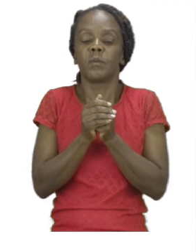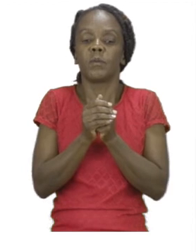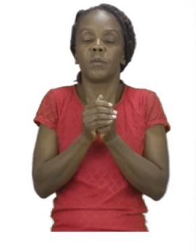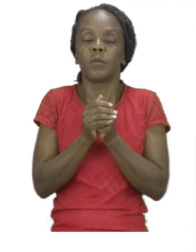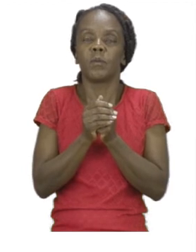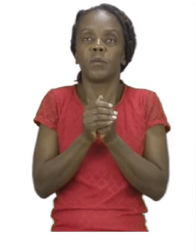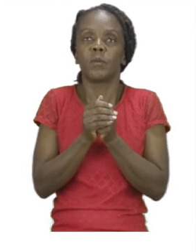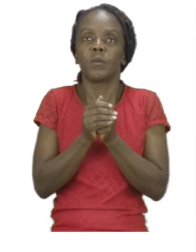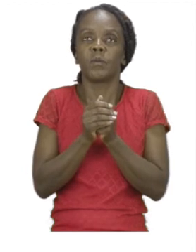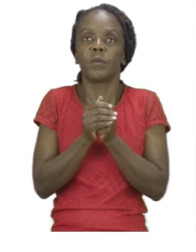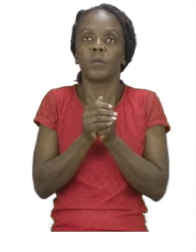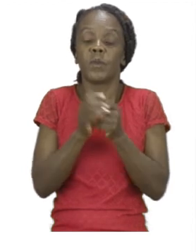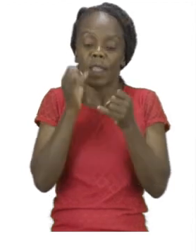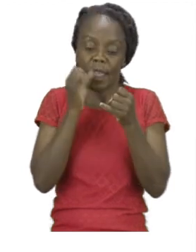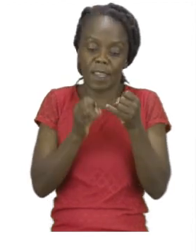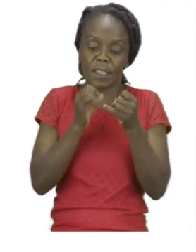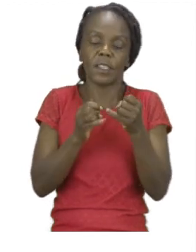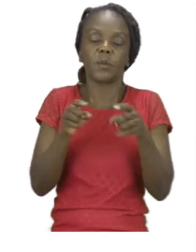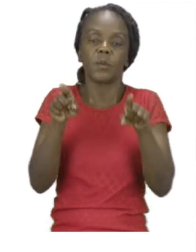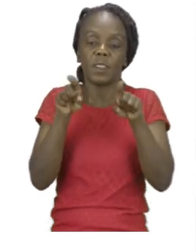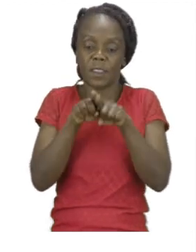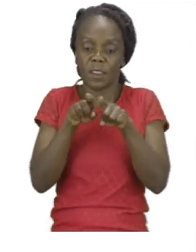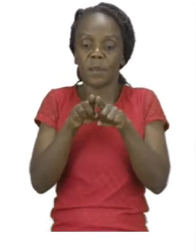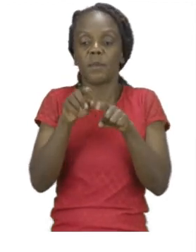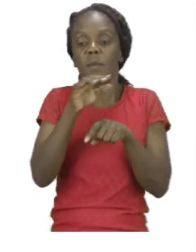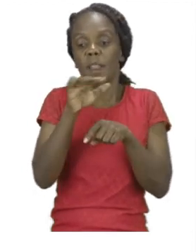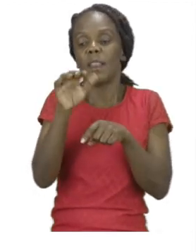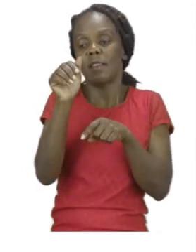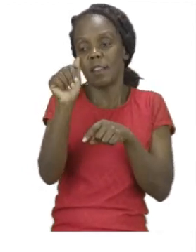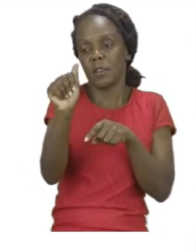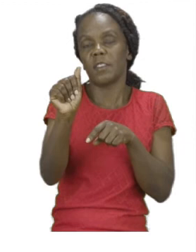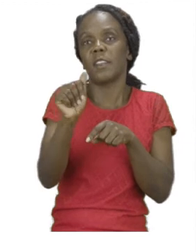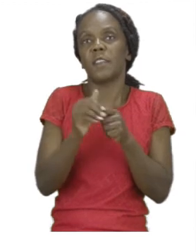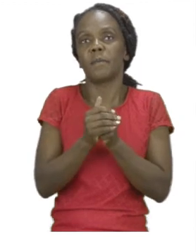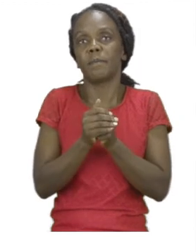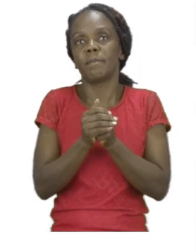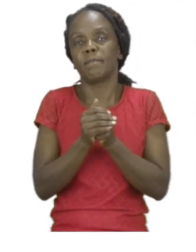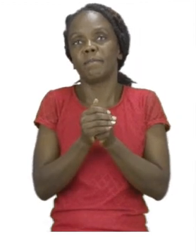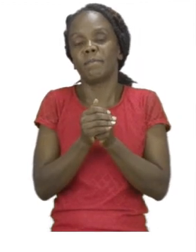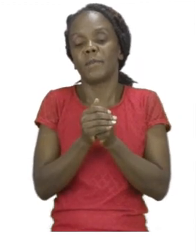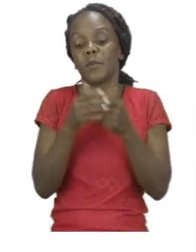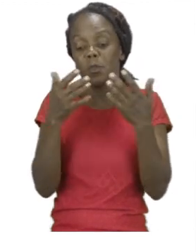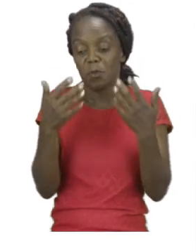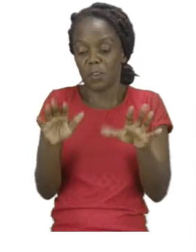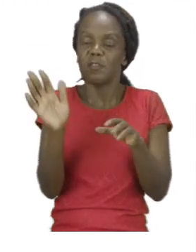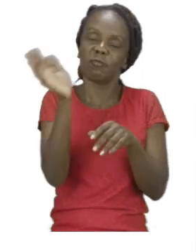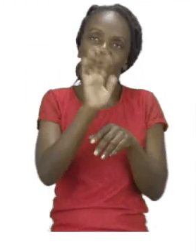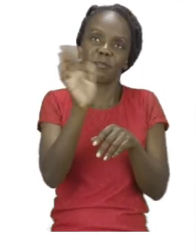Serena. Good job. When you are done, you can wave goodbye to our 4